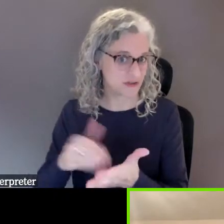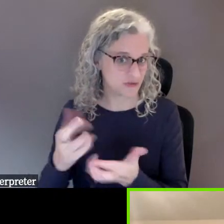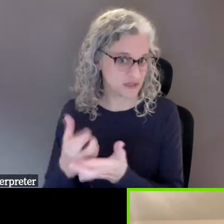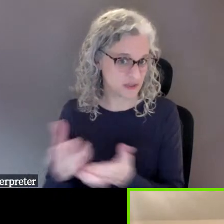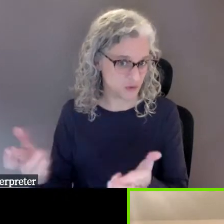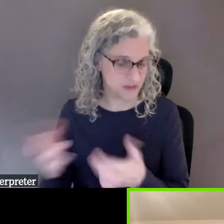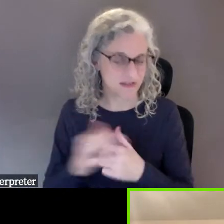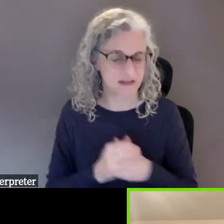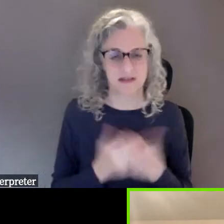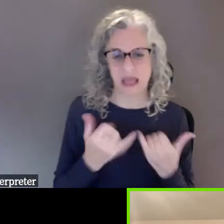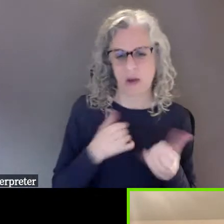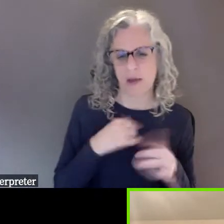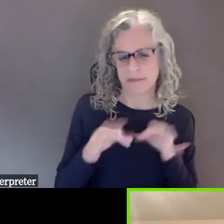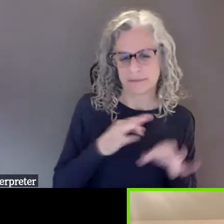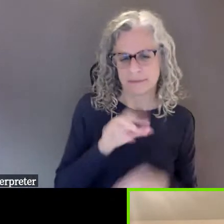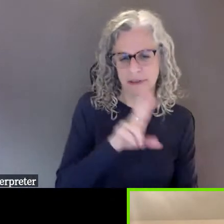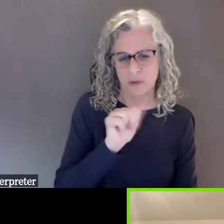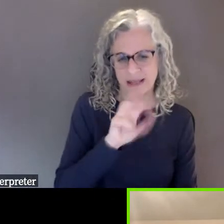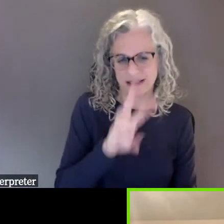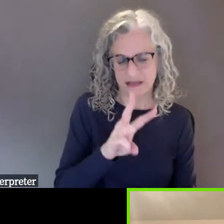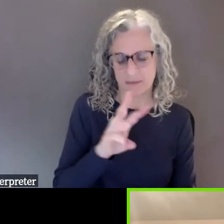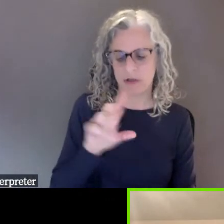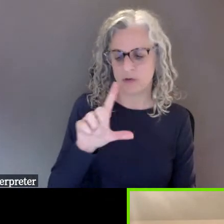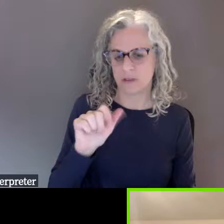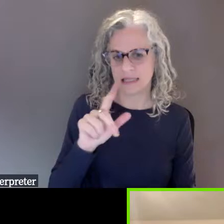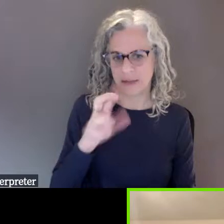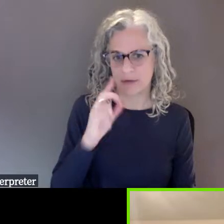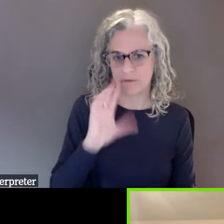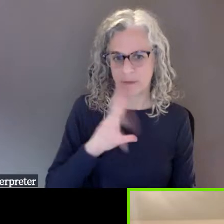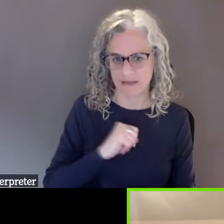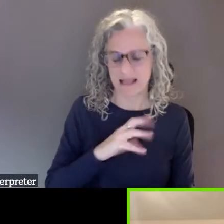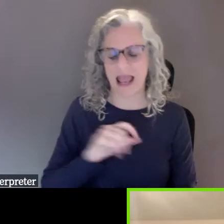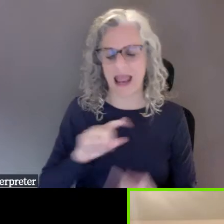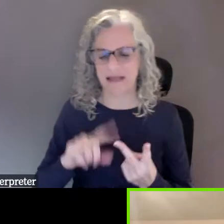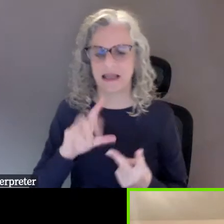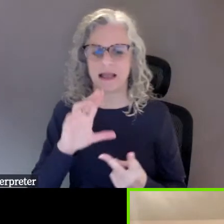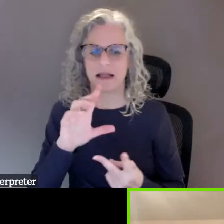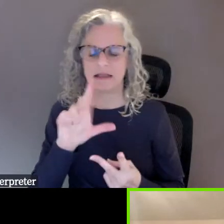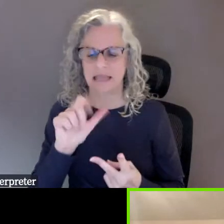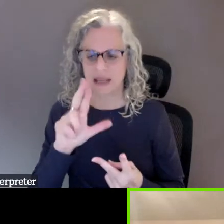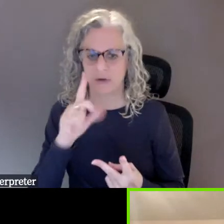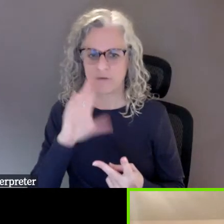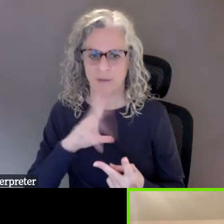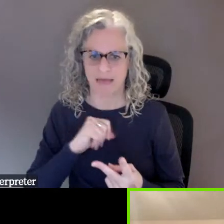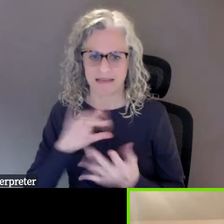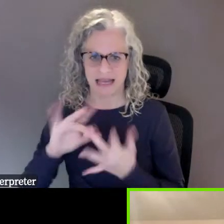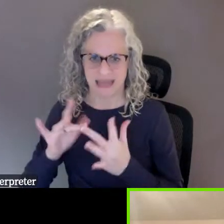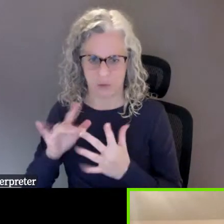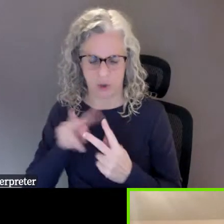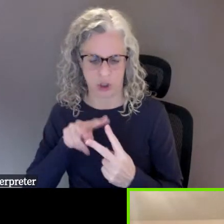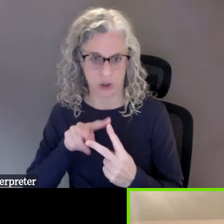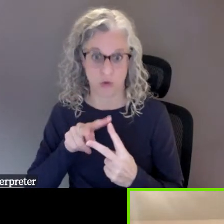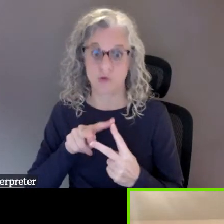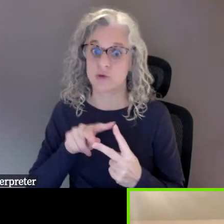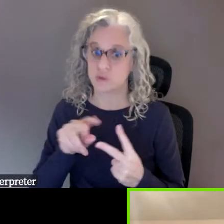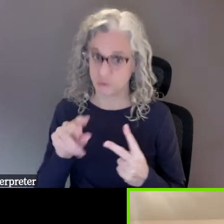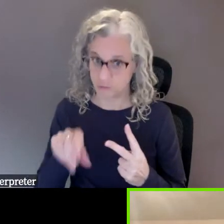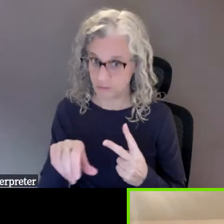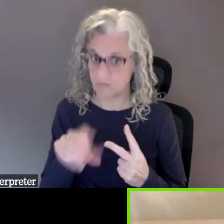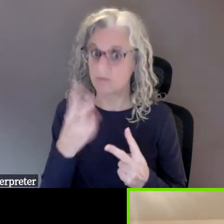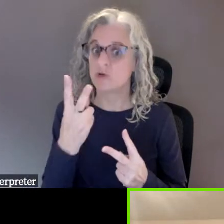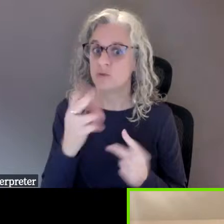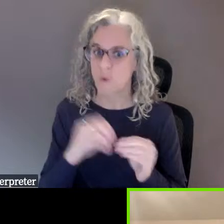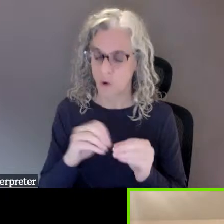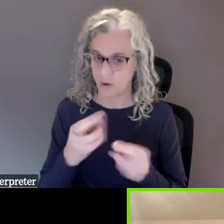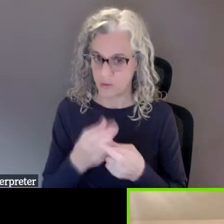talking about UAW Labor for Palestine and the Labor for Palestine Network, which are also resources that you can reach out to.